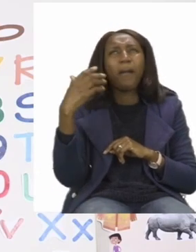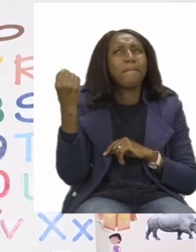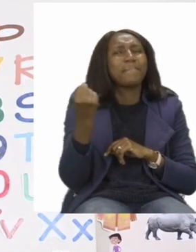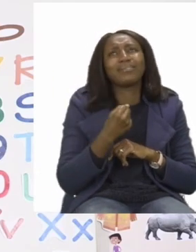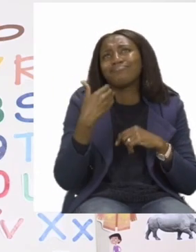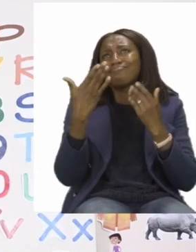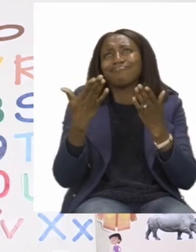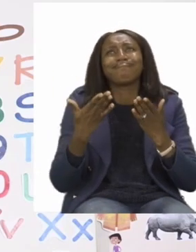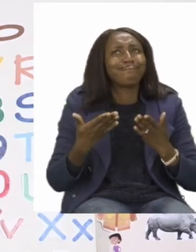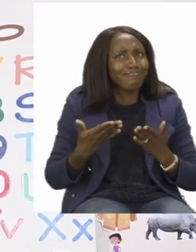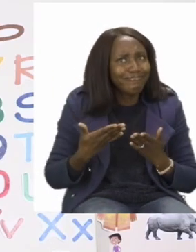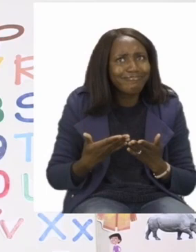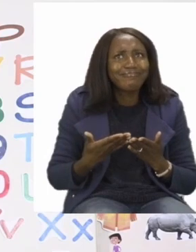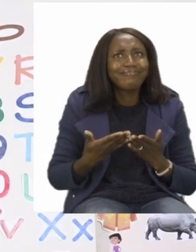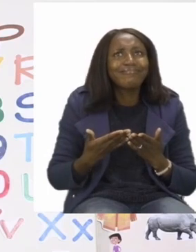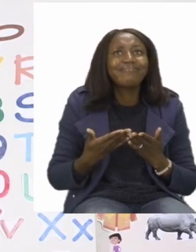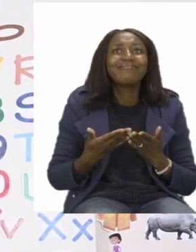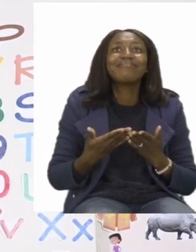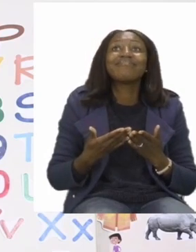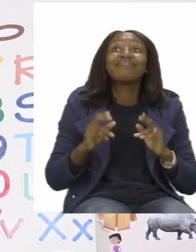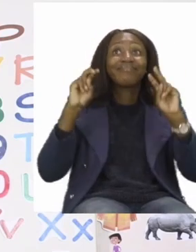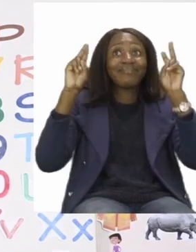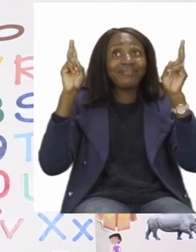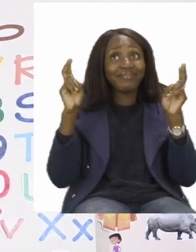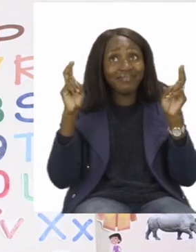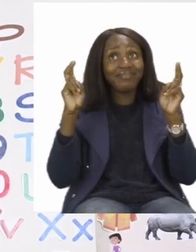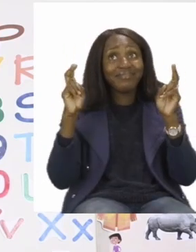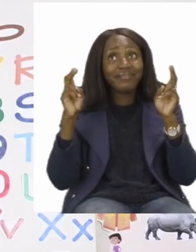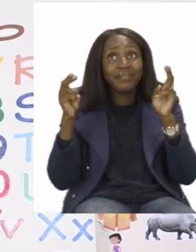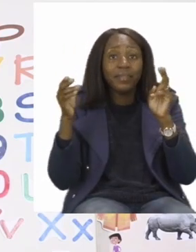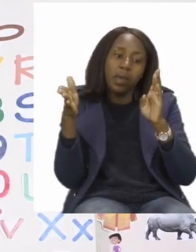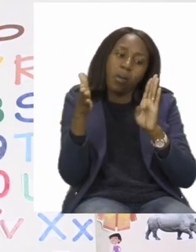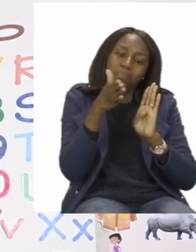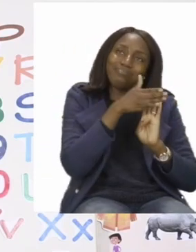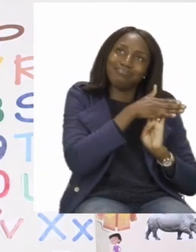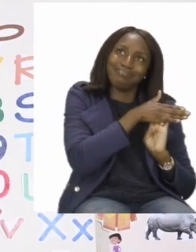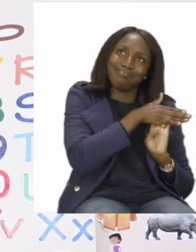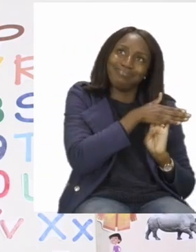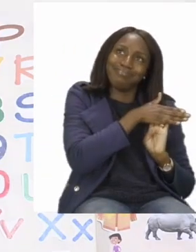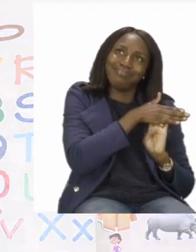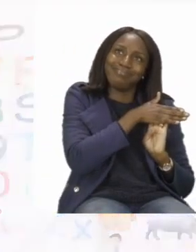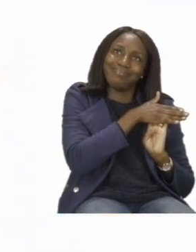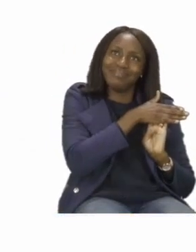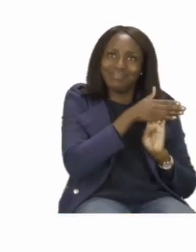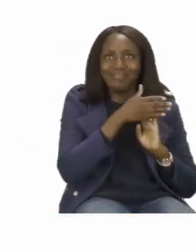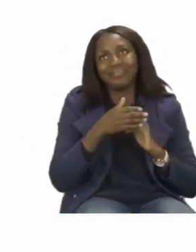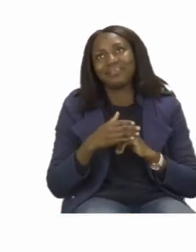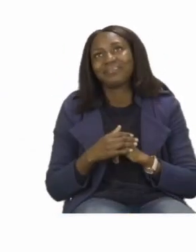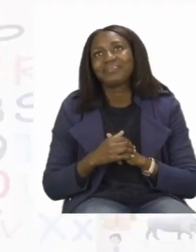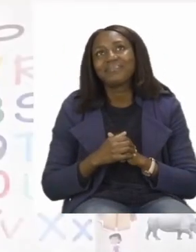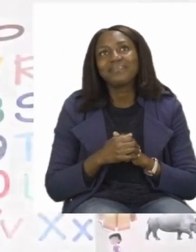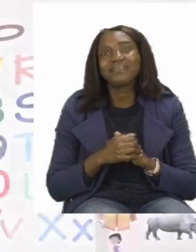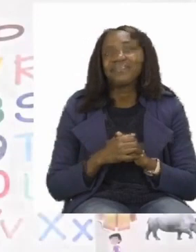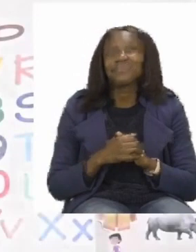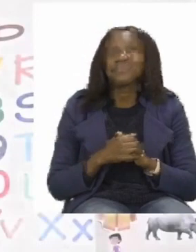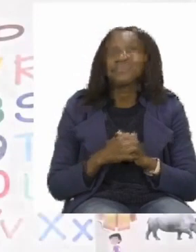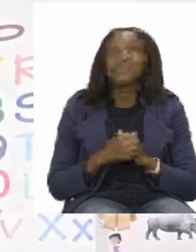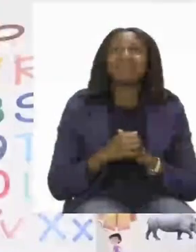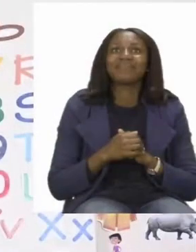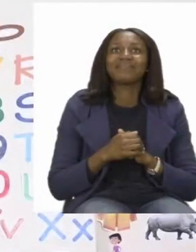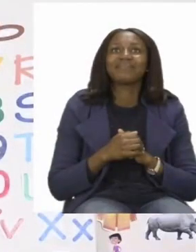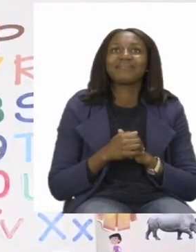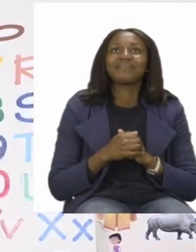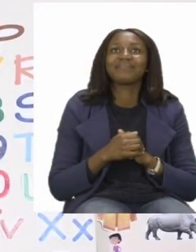much for joining me today. Our theme this week is being